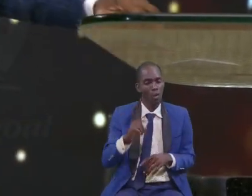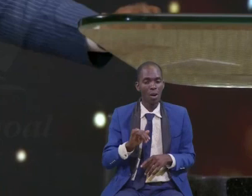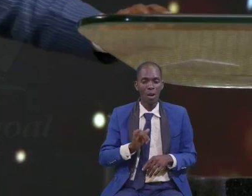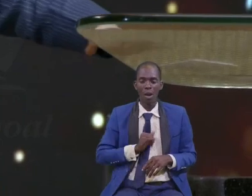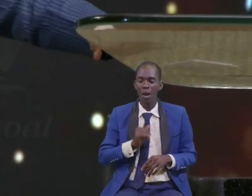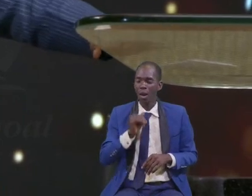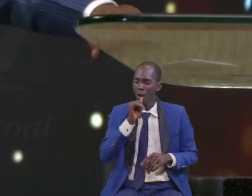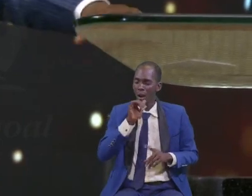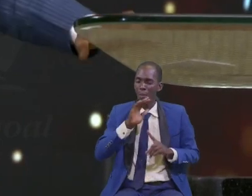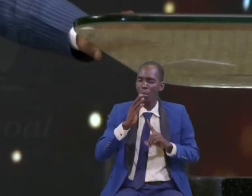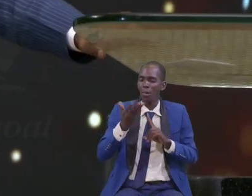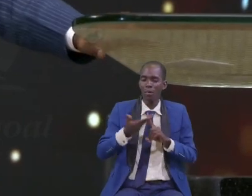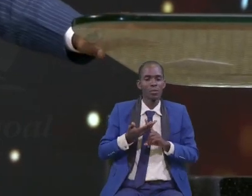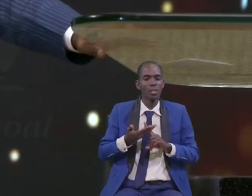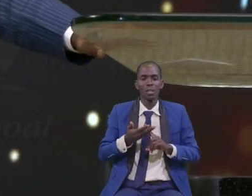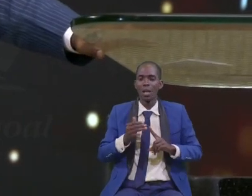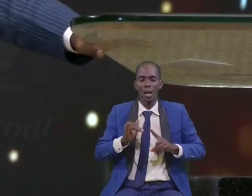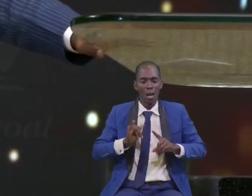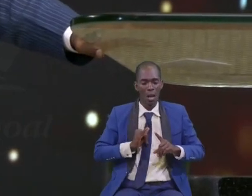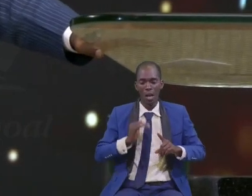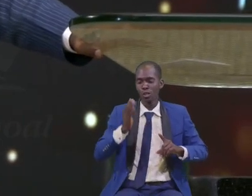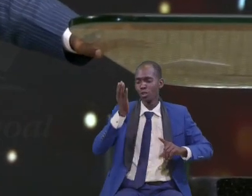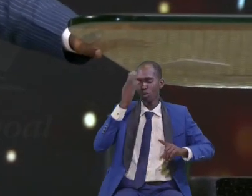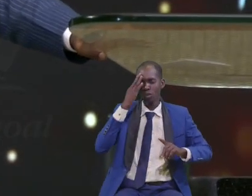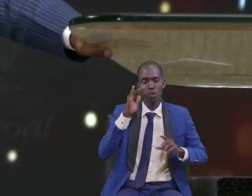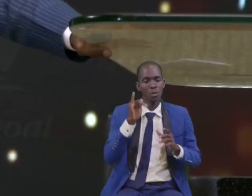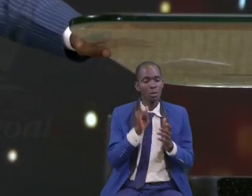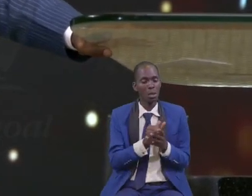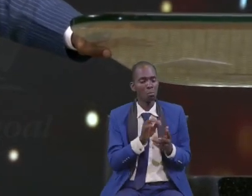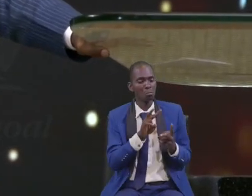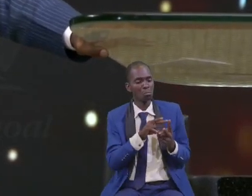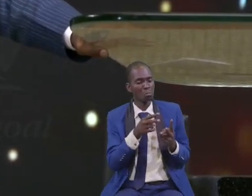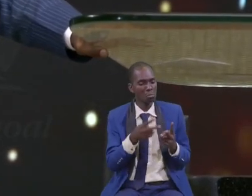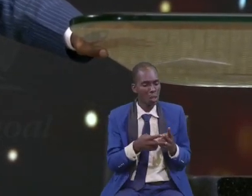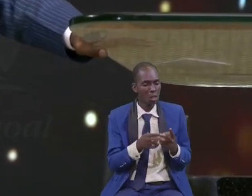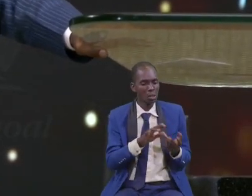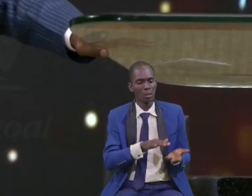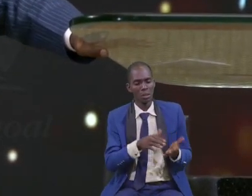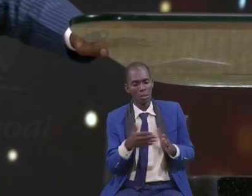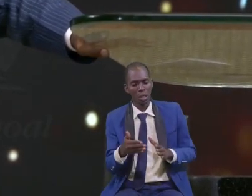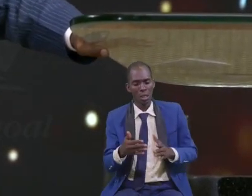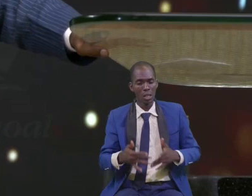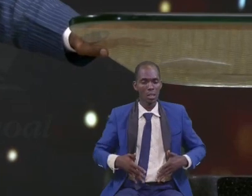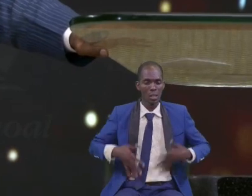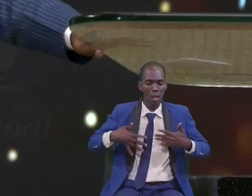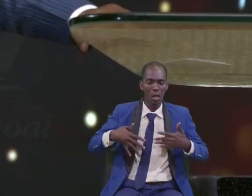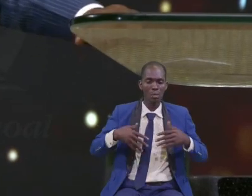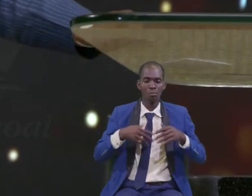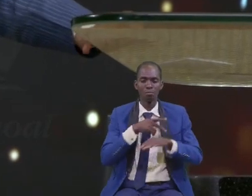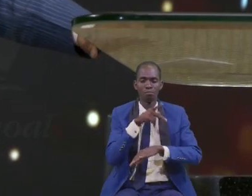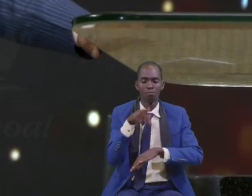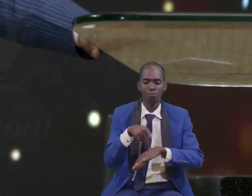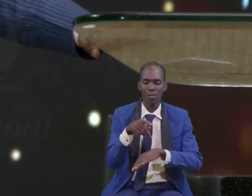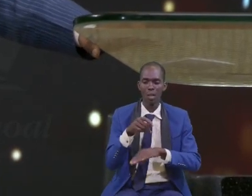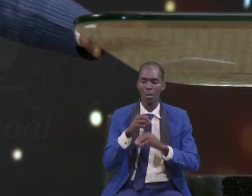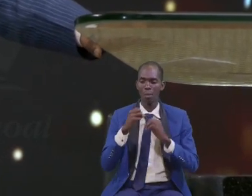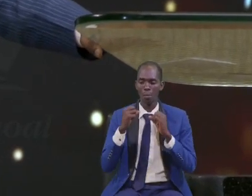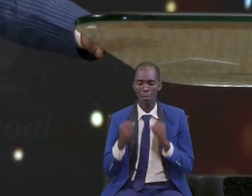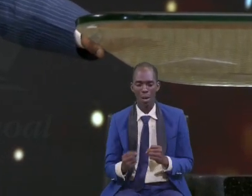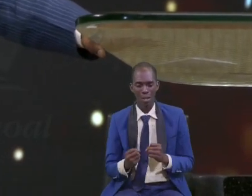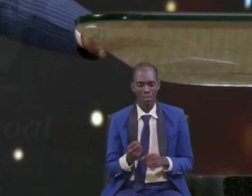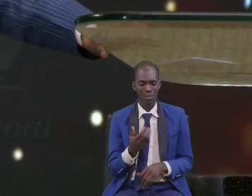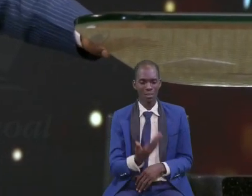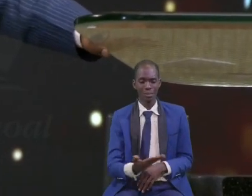that neither death, nor life, nor angels, nor principalities, nor powers, nor